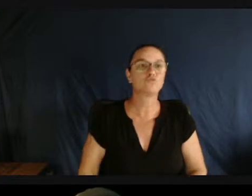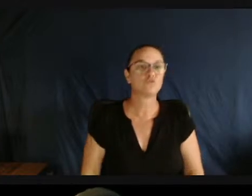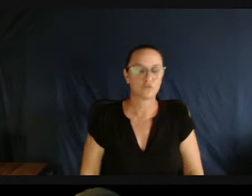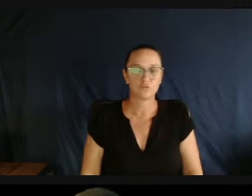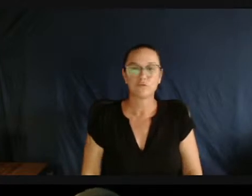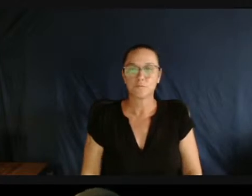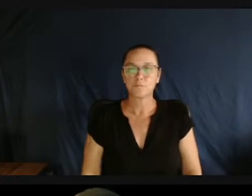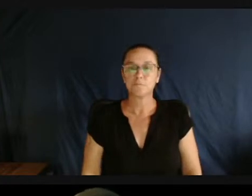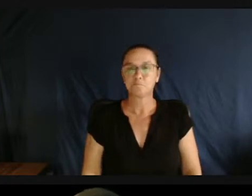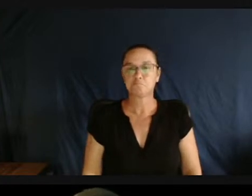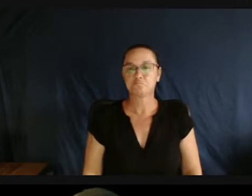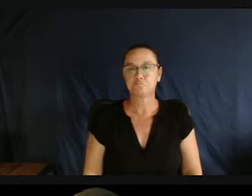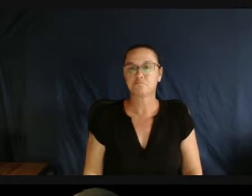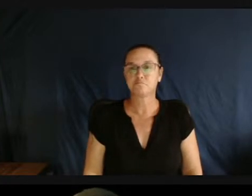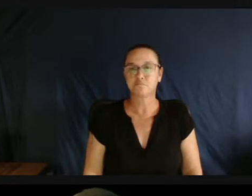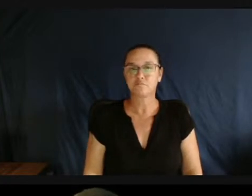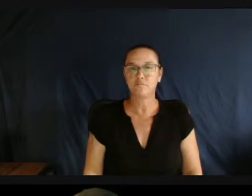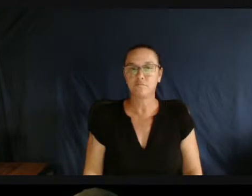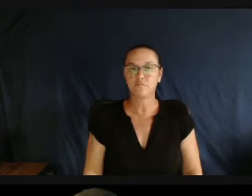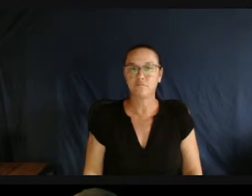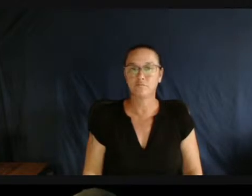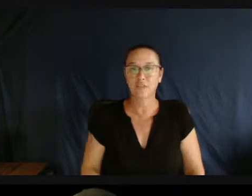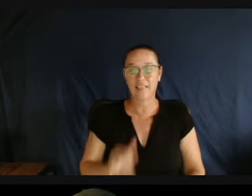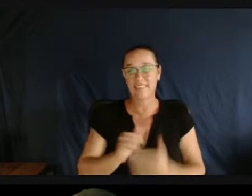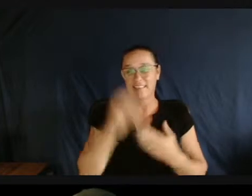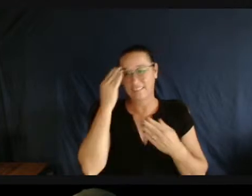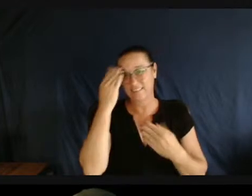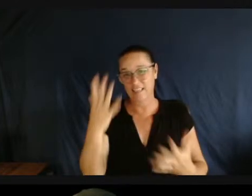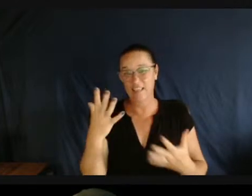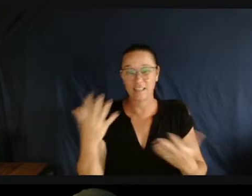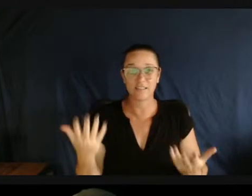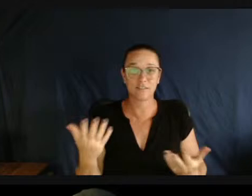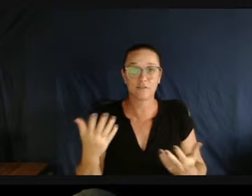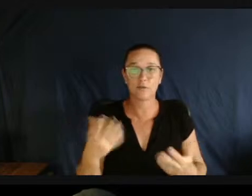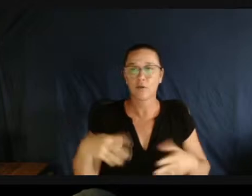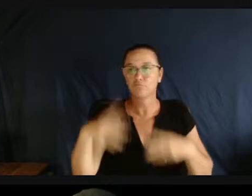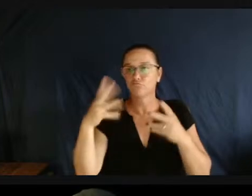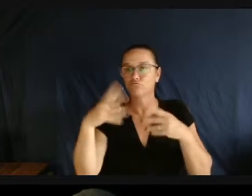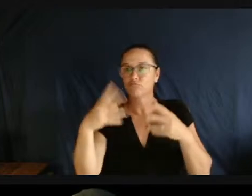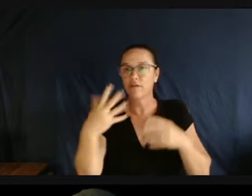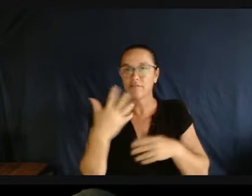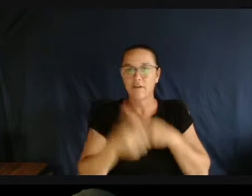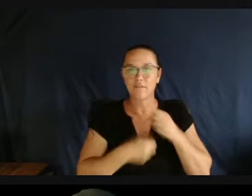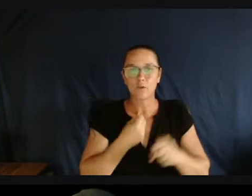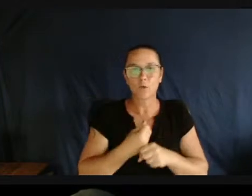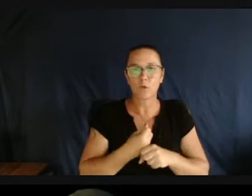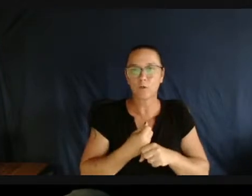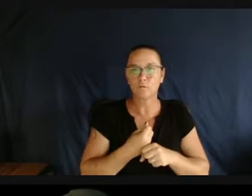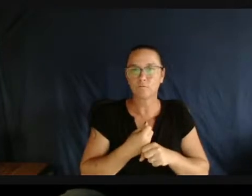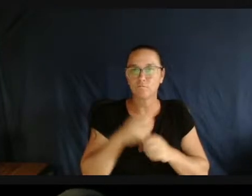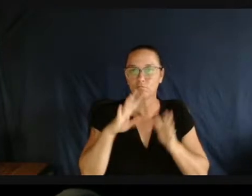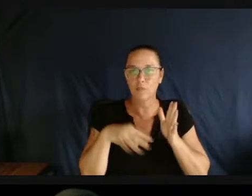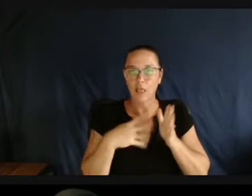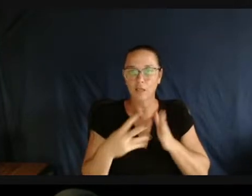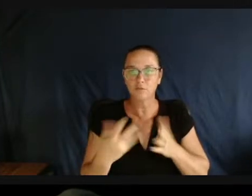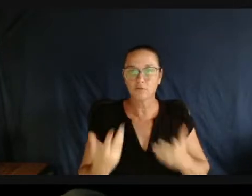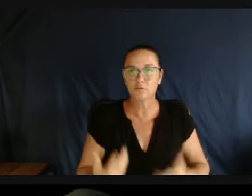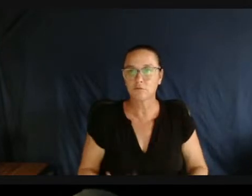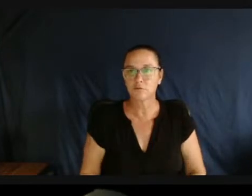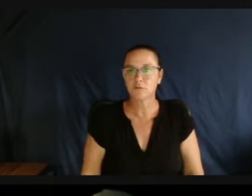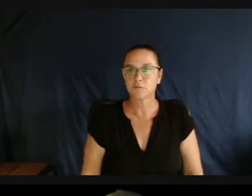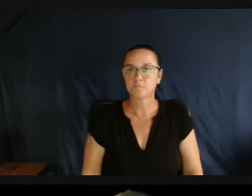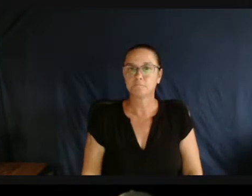So those are our data here. We'll scroll through some of these 5-year plots, but that is the